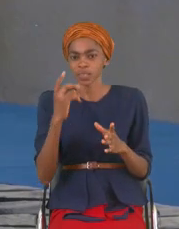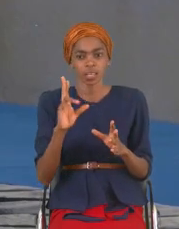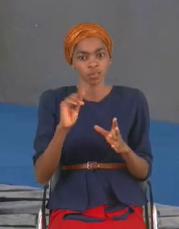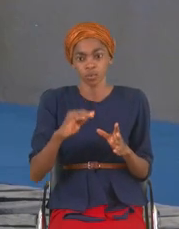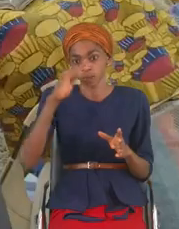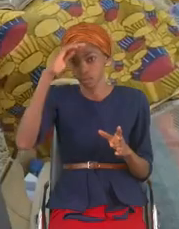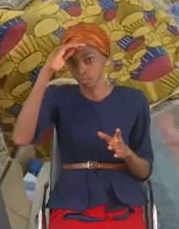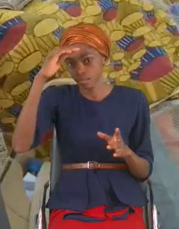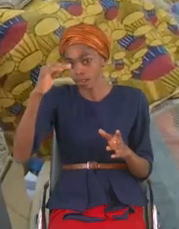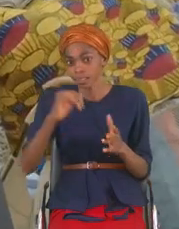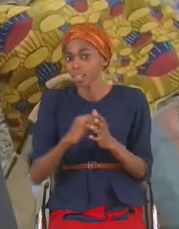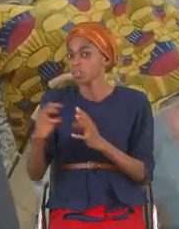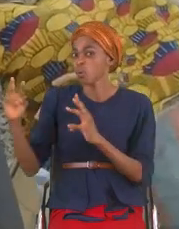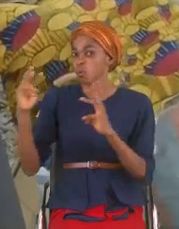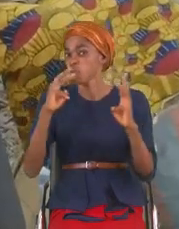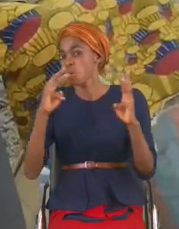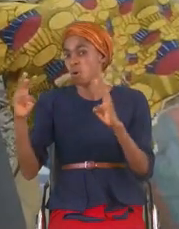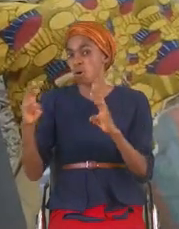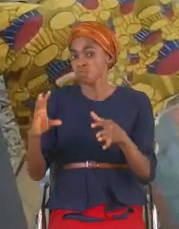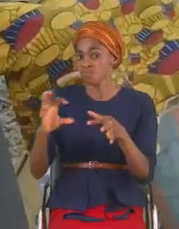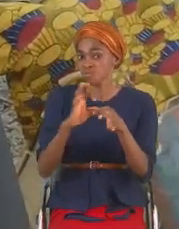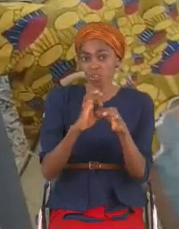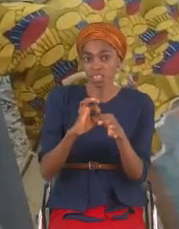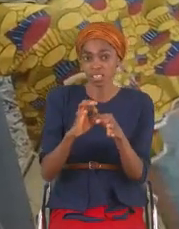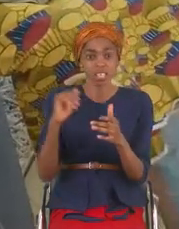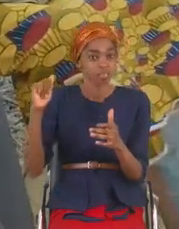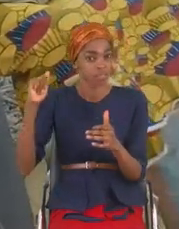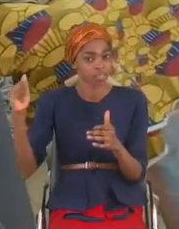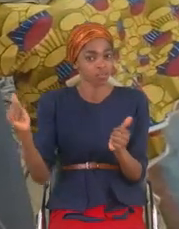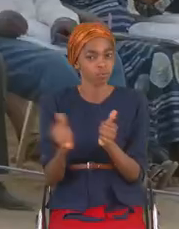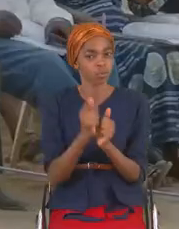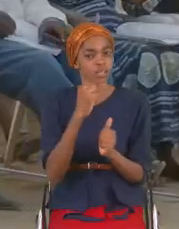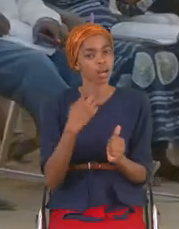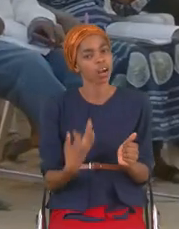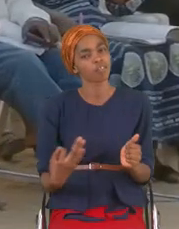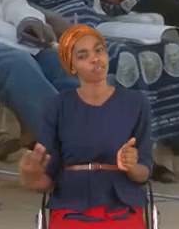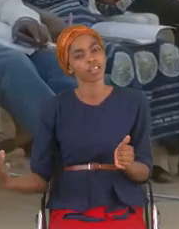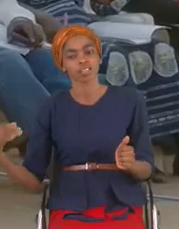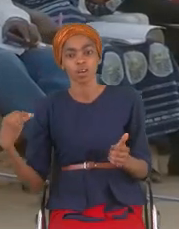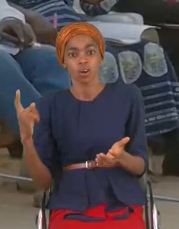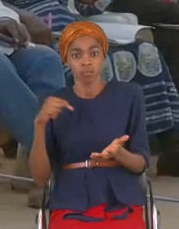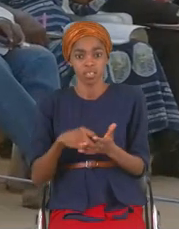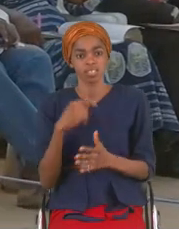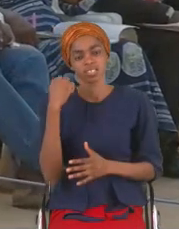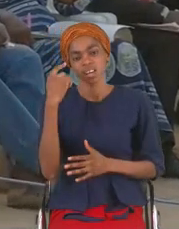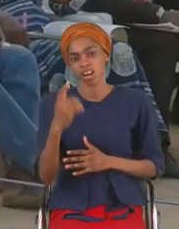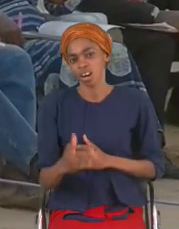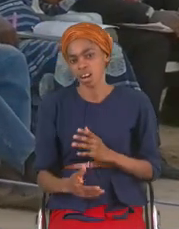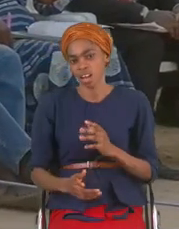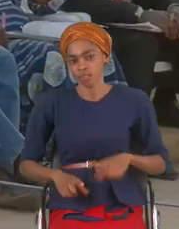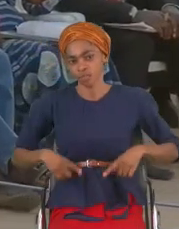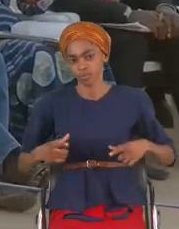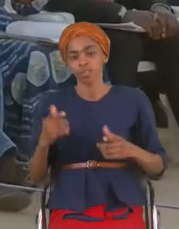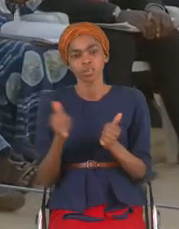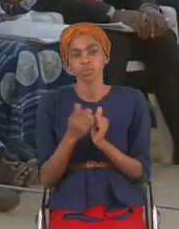man that warreth entangleth himself with the affairs of this life, with the corruption